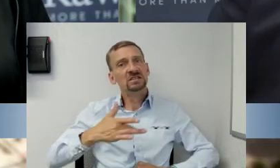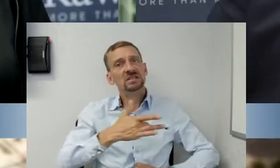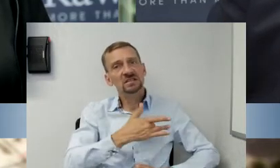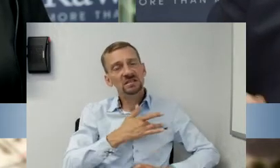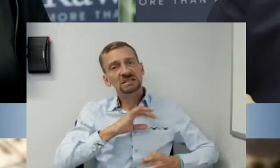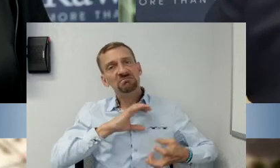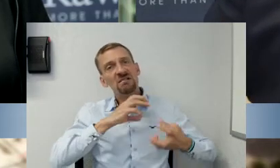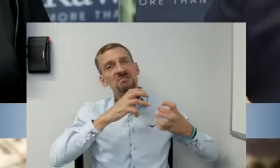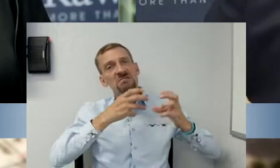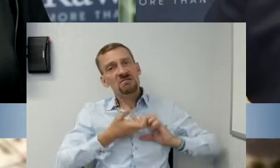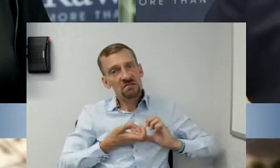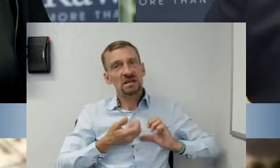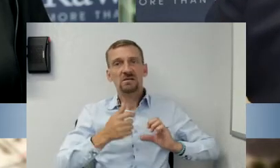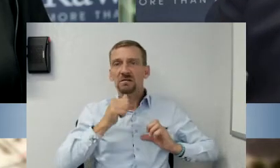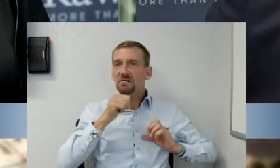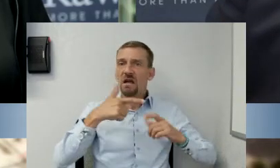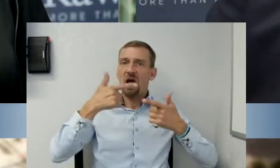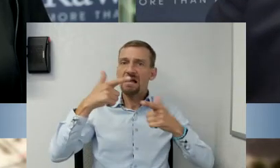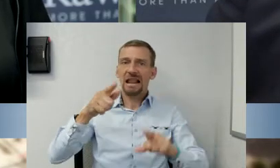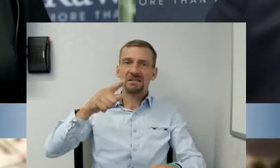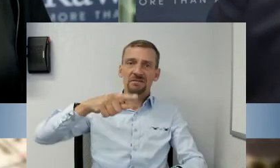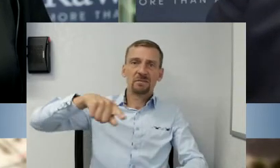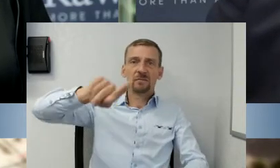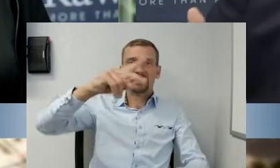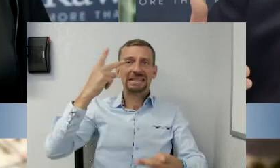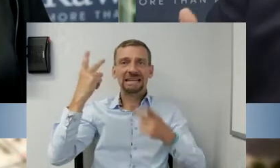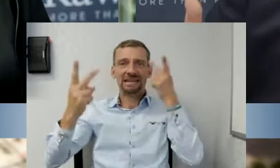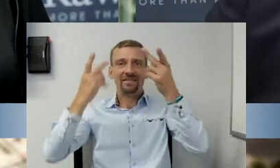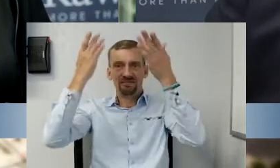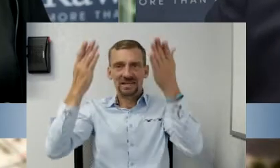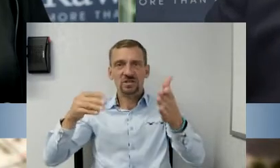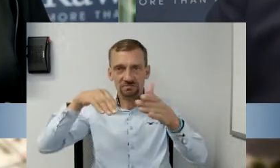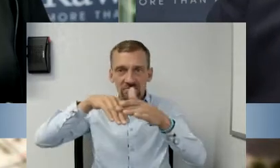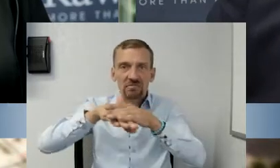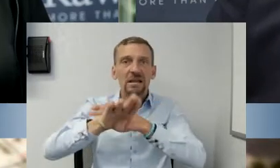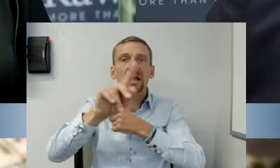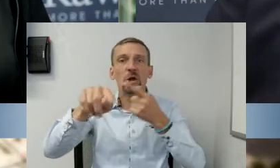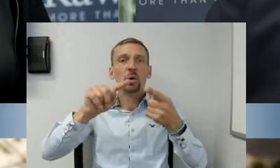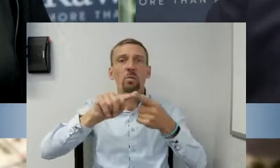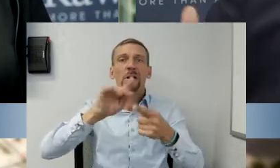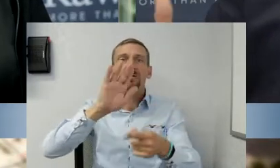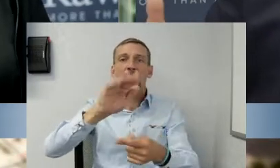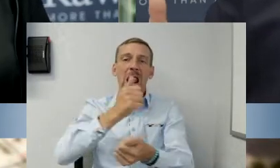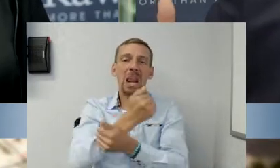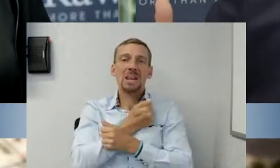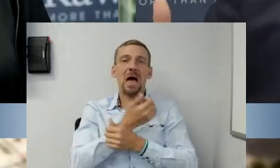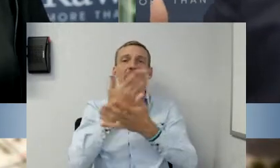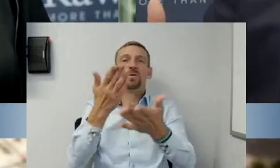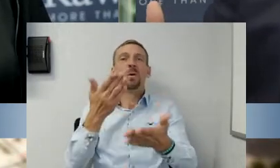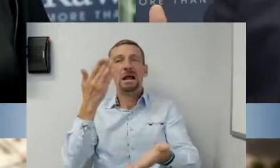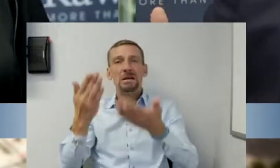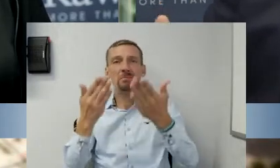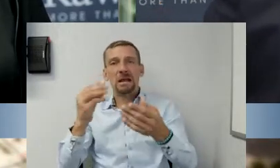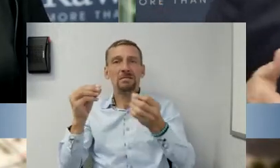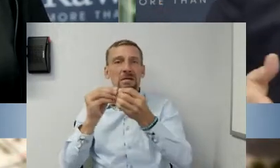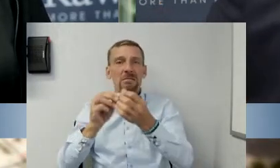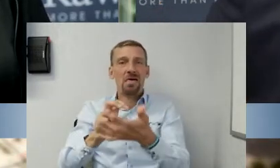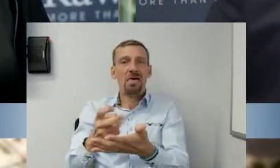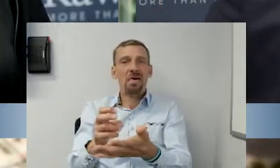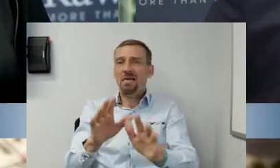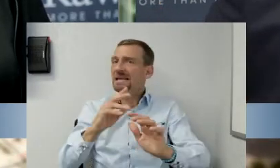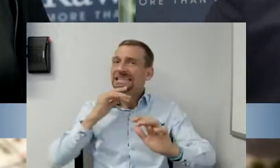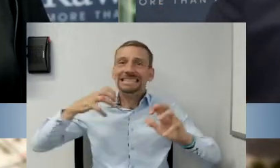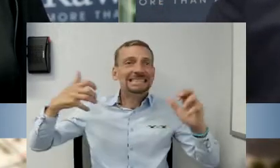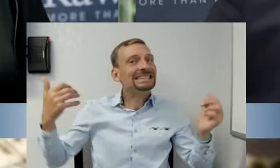not allow visitors in at a time when their loved ones are the most anxious they'll probably ever be. Right. So we